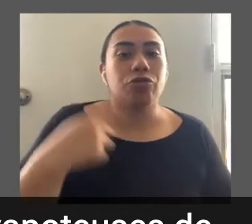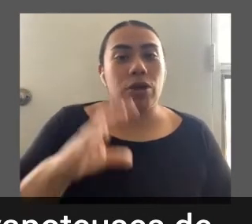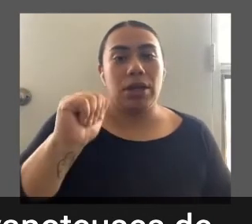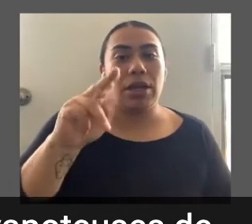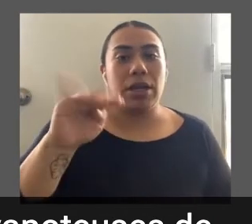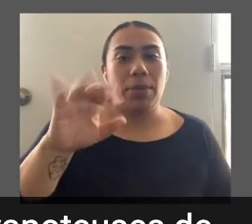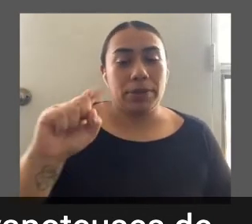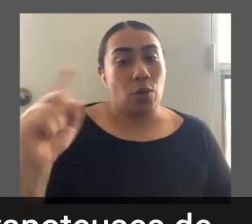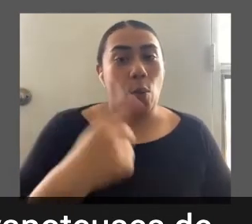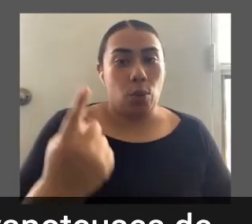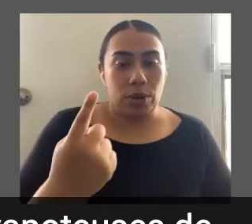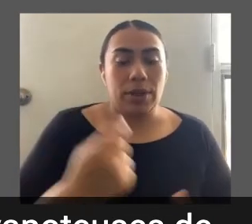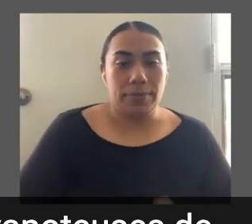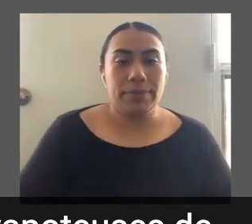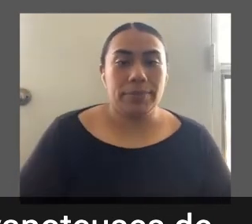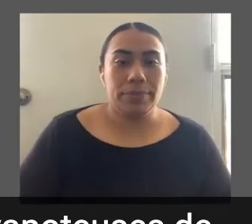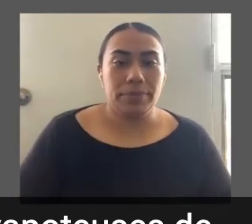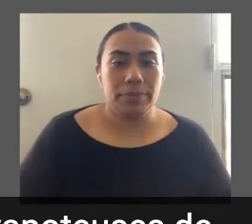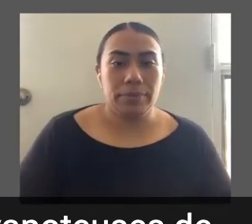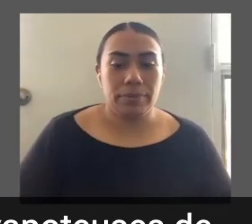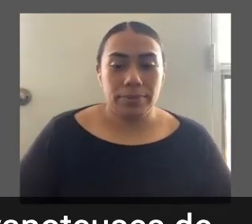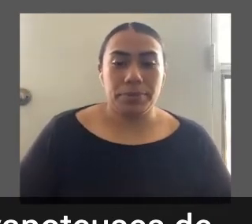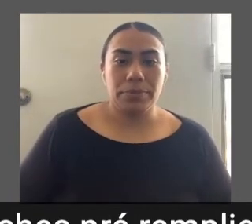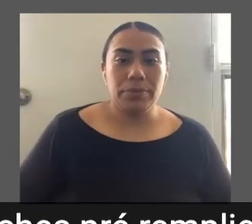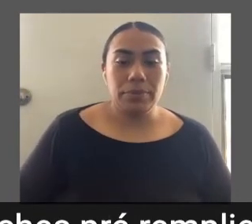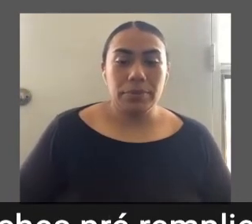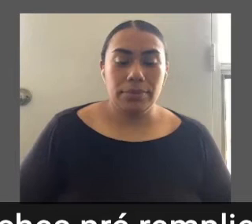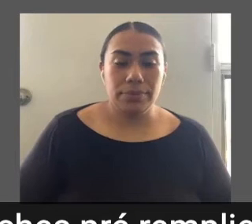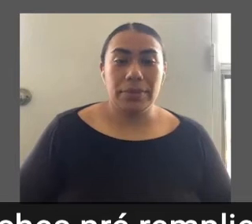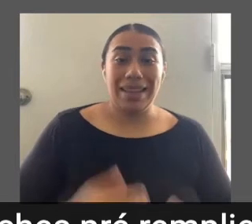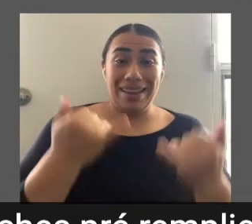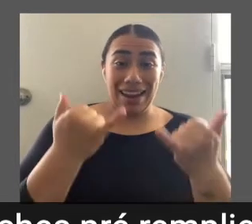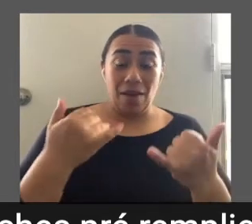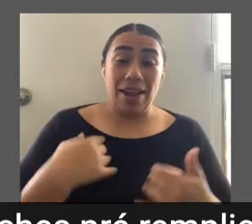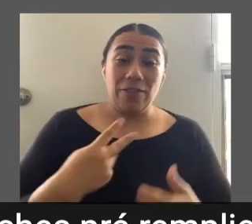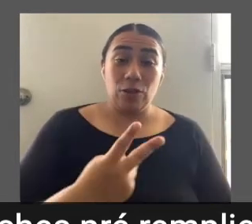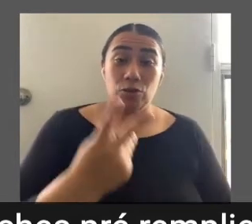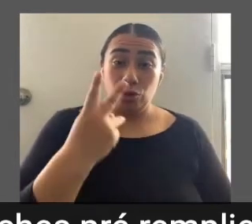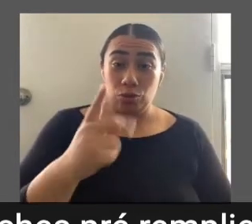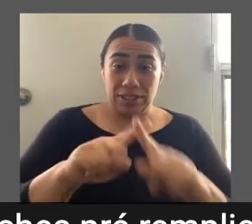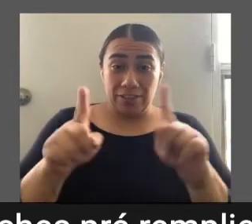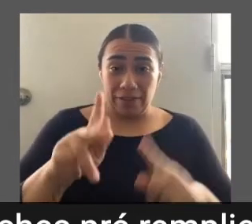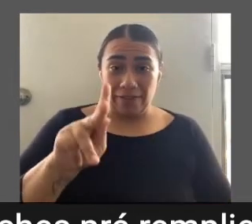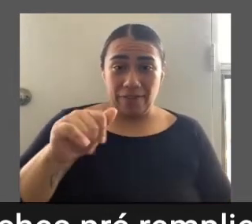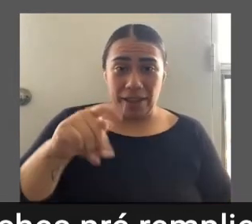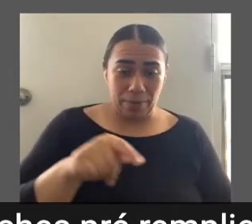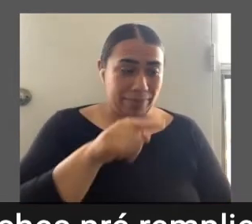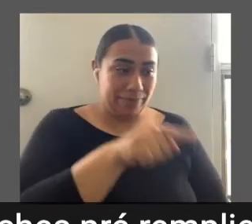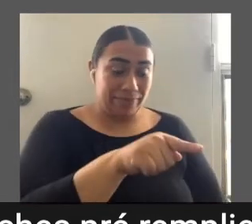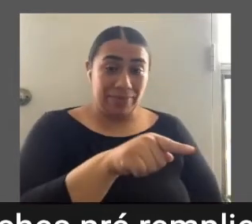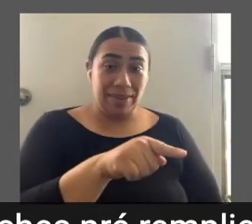2 different main types of medical cannabis vaporizers: dry oven flower devices and